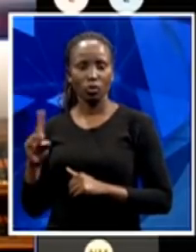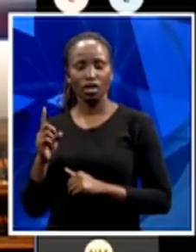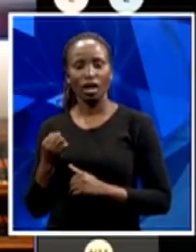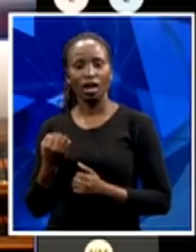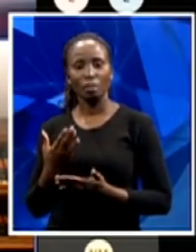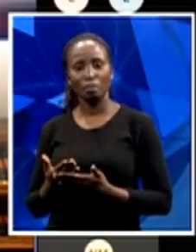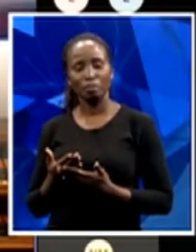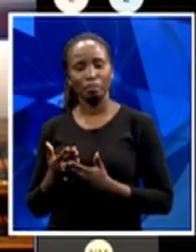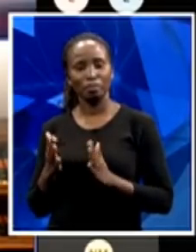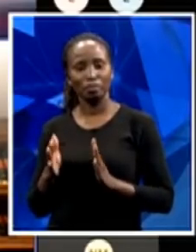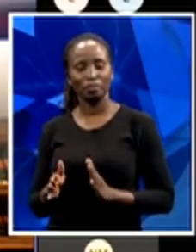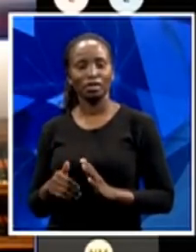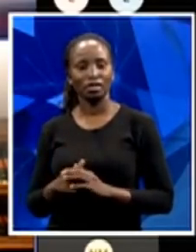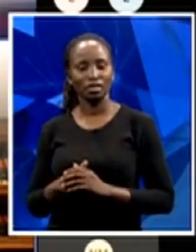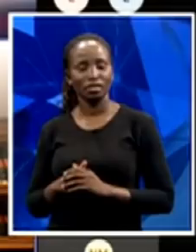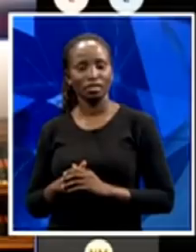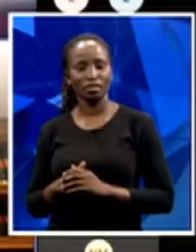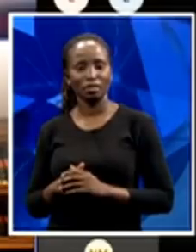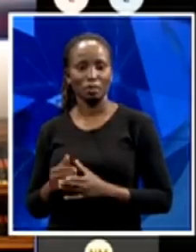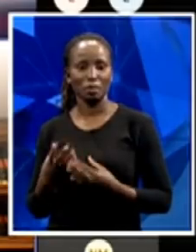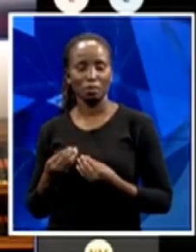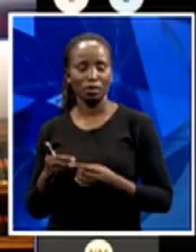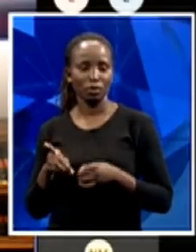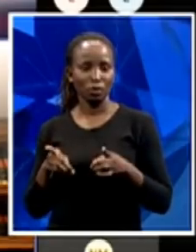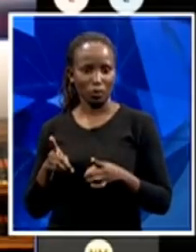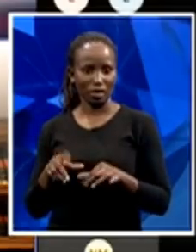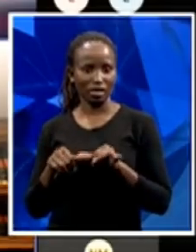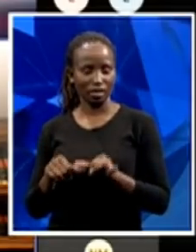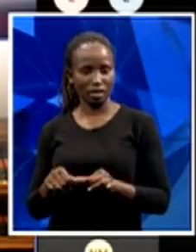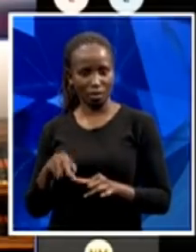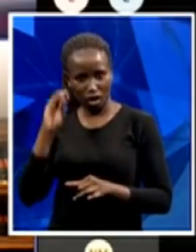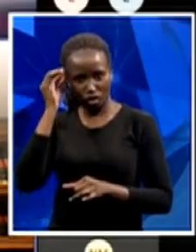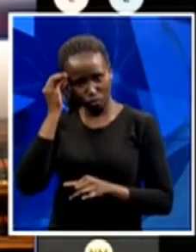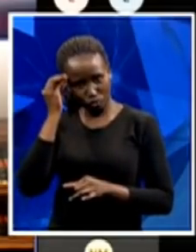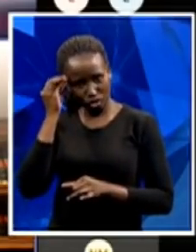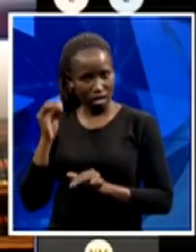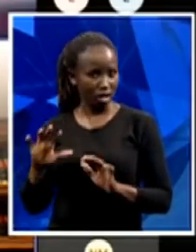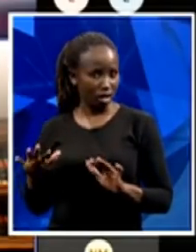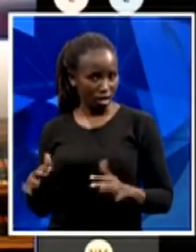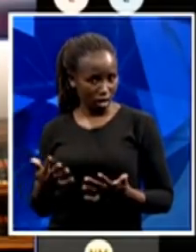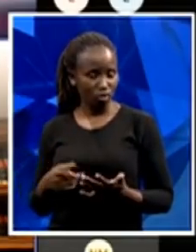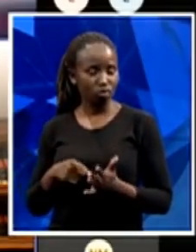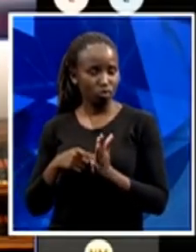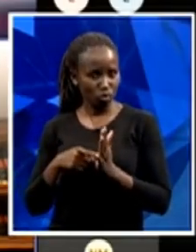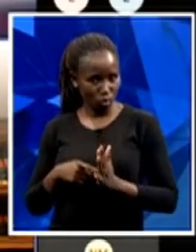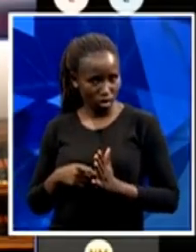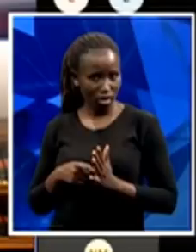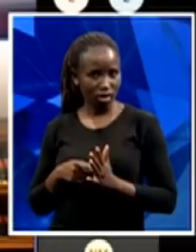direct and substantial interest in the manner required by our law. They also take issue whether